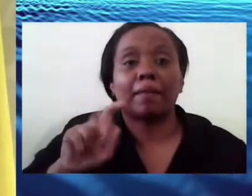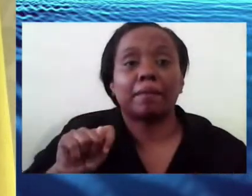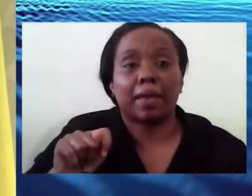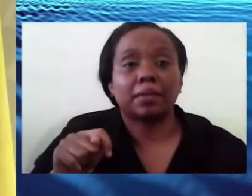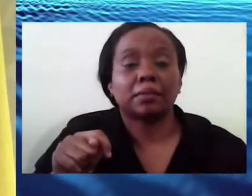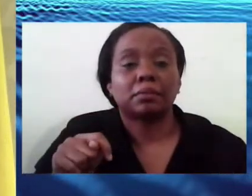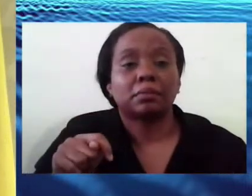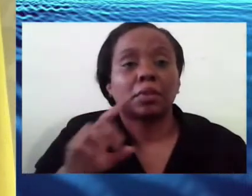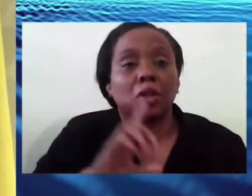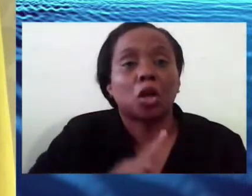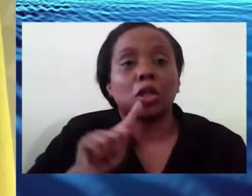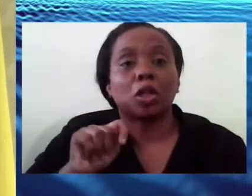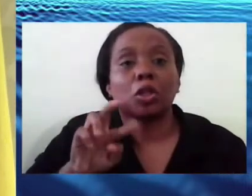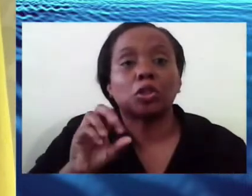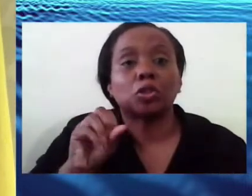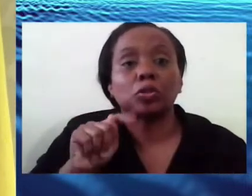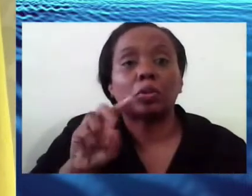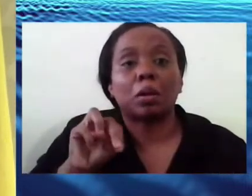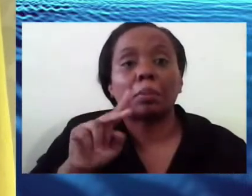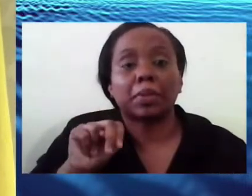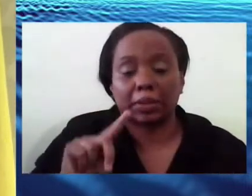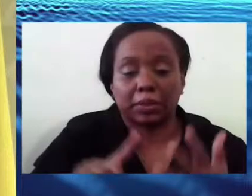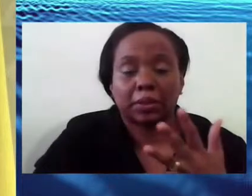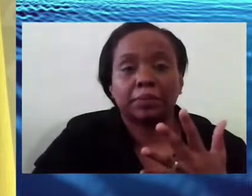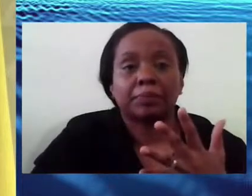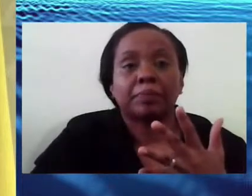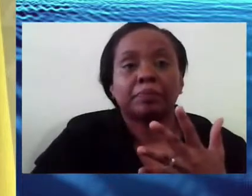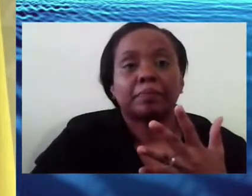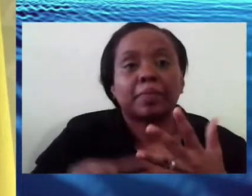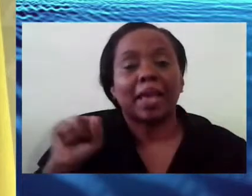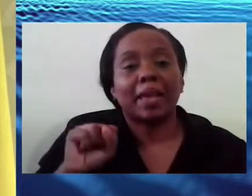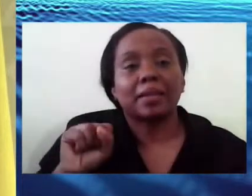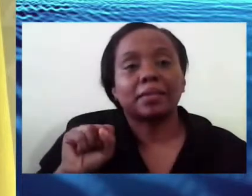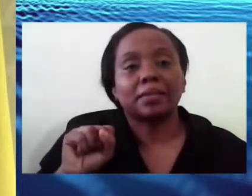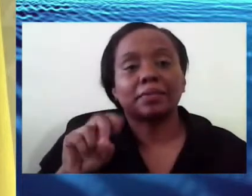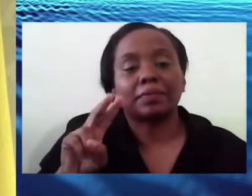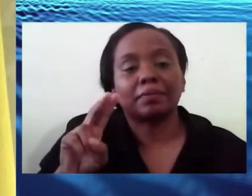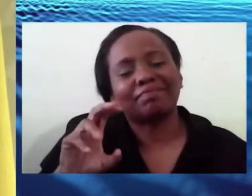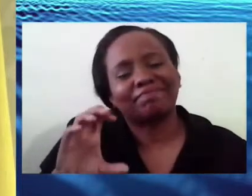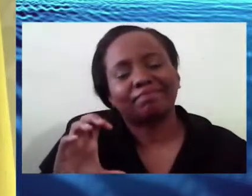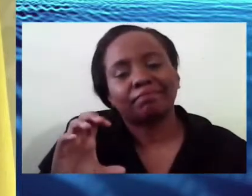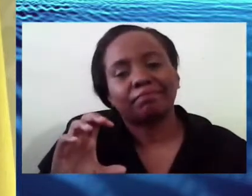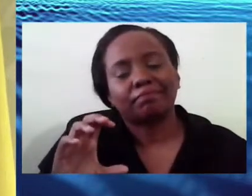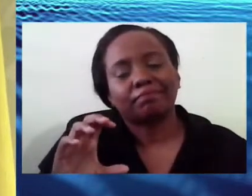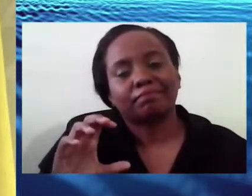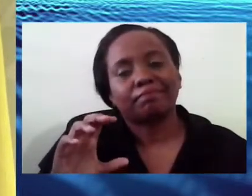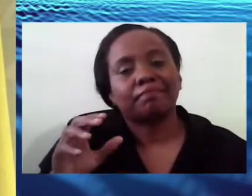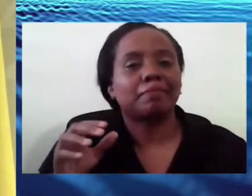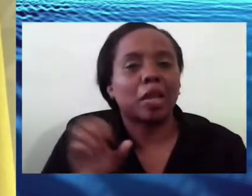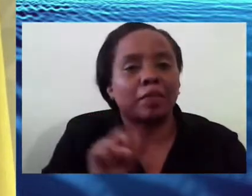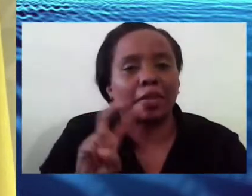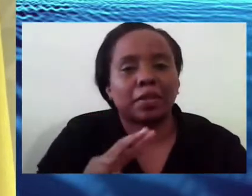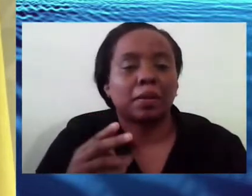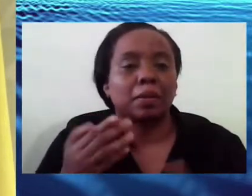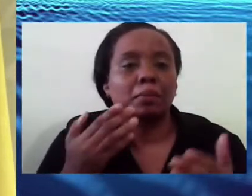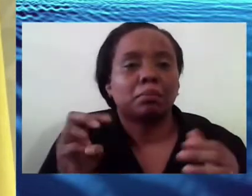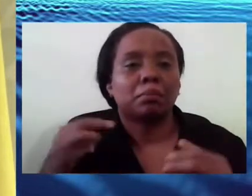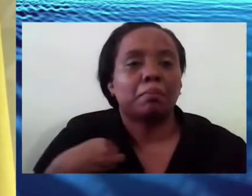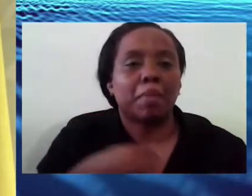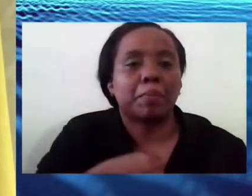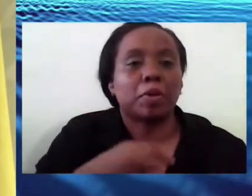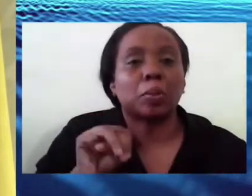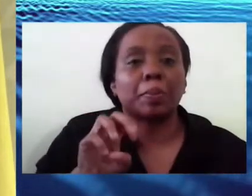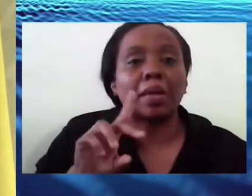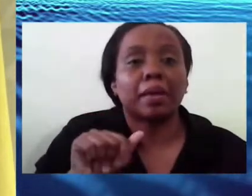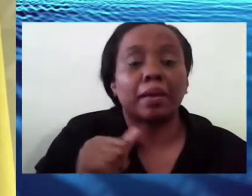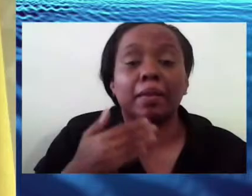Trotman, and Director of the UWI Seismic Research Center, Dr. Erouscilla Joseph. Members of the media, thank you for your questions,